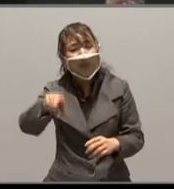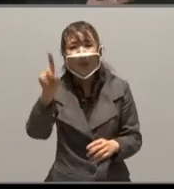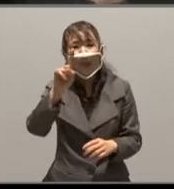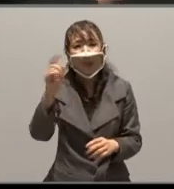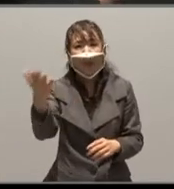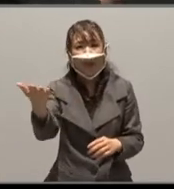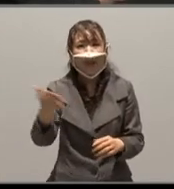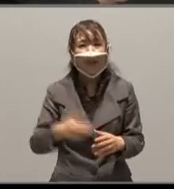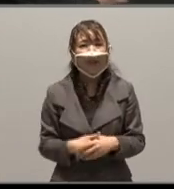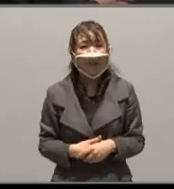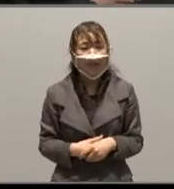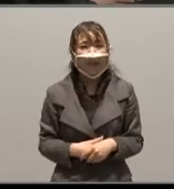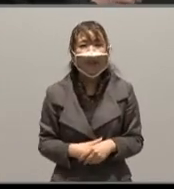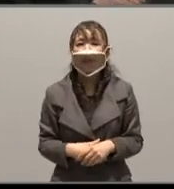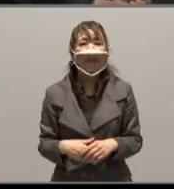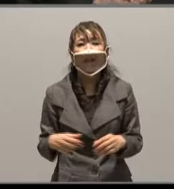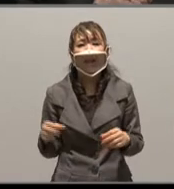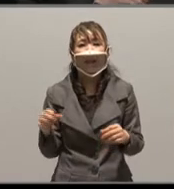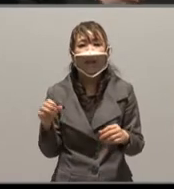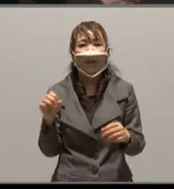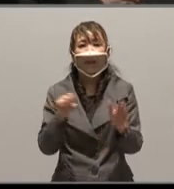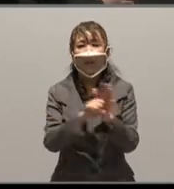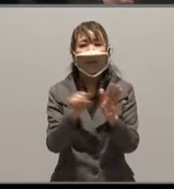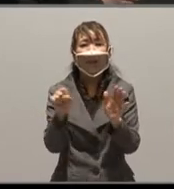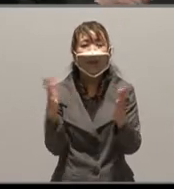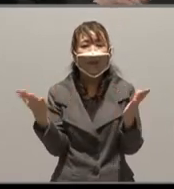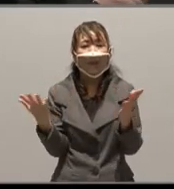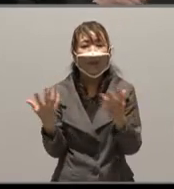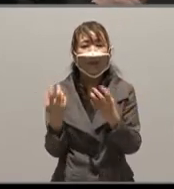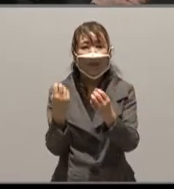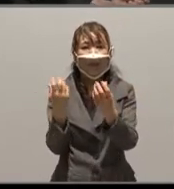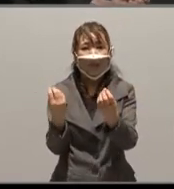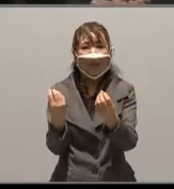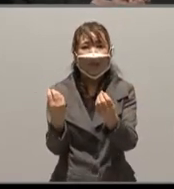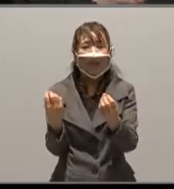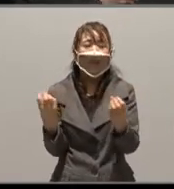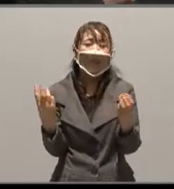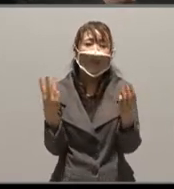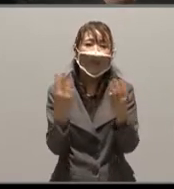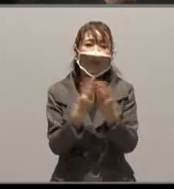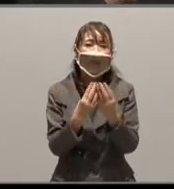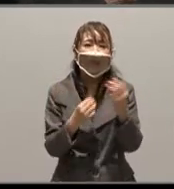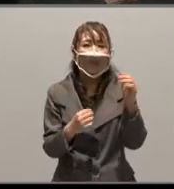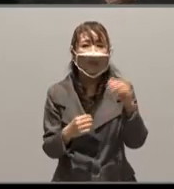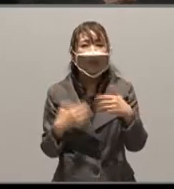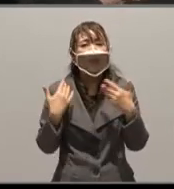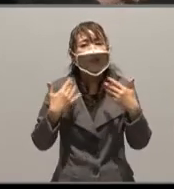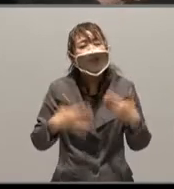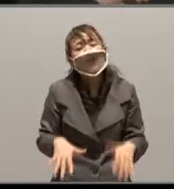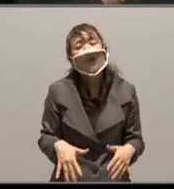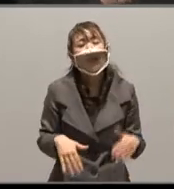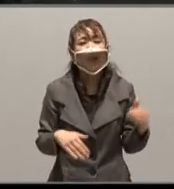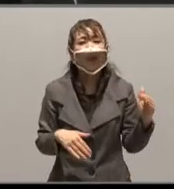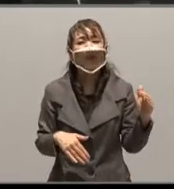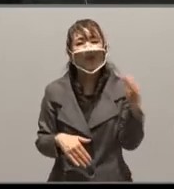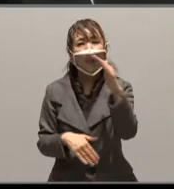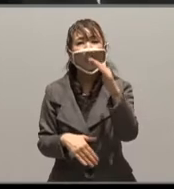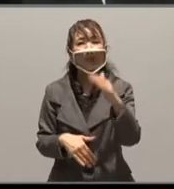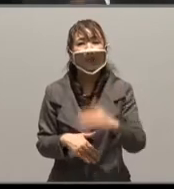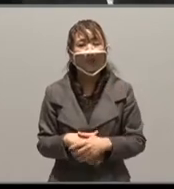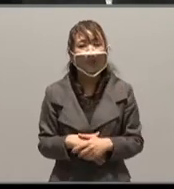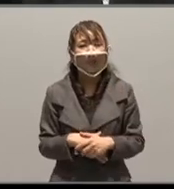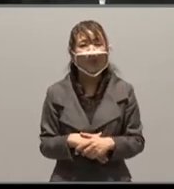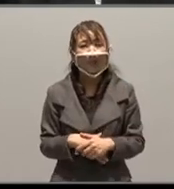walking in a shopping district in town? There's no response at all. And vigor decreased